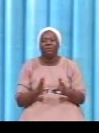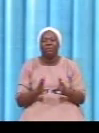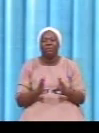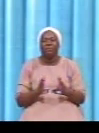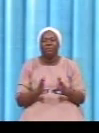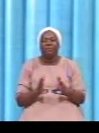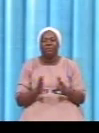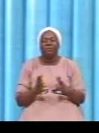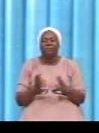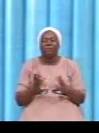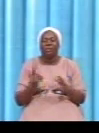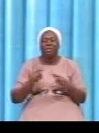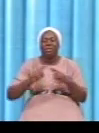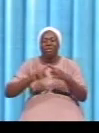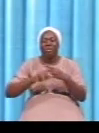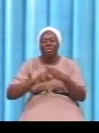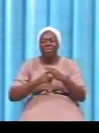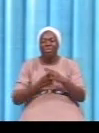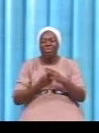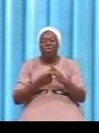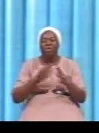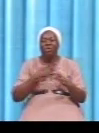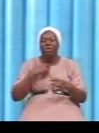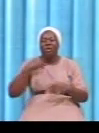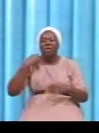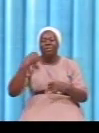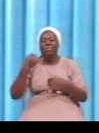The author and finisher of our faith.